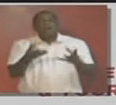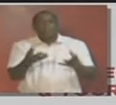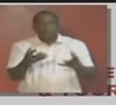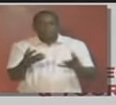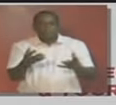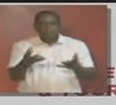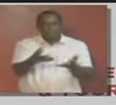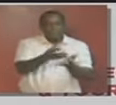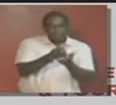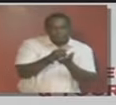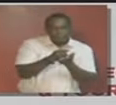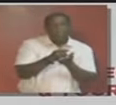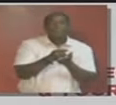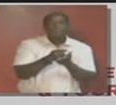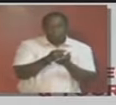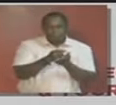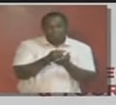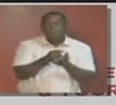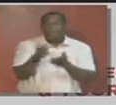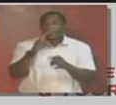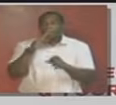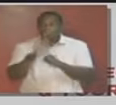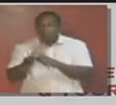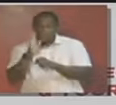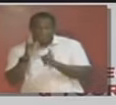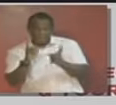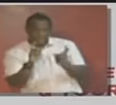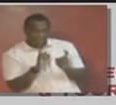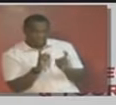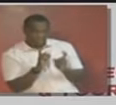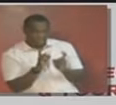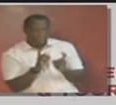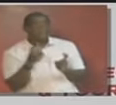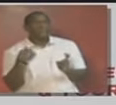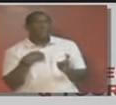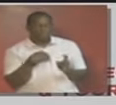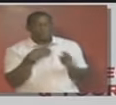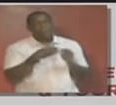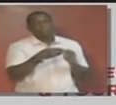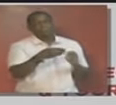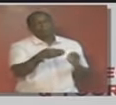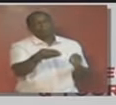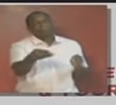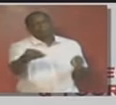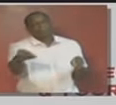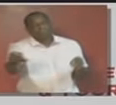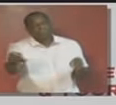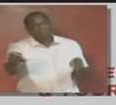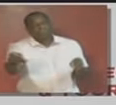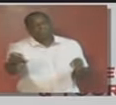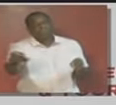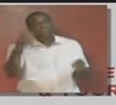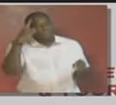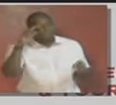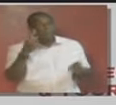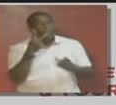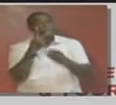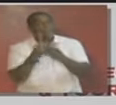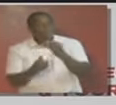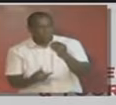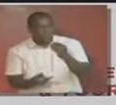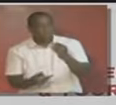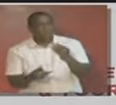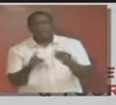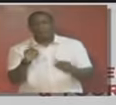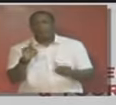stock, to cover a given size of population for both doses. And that really then optimizes